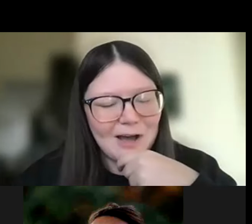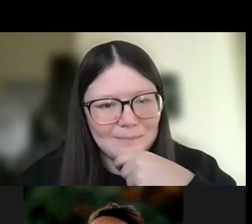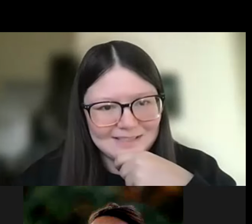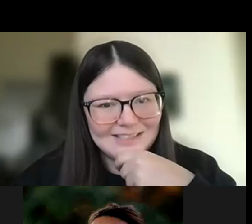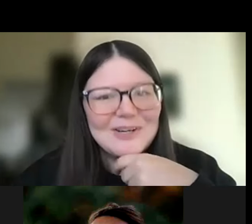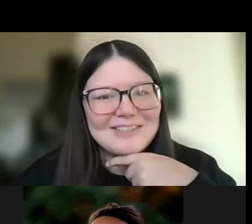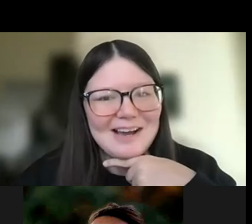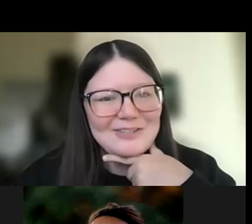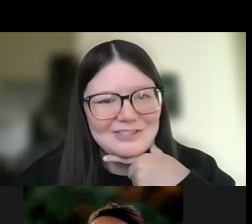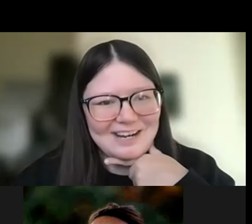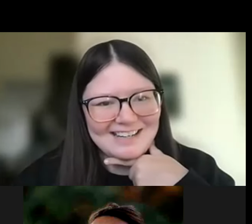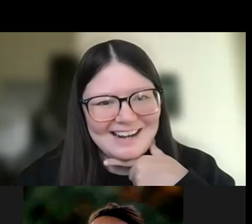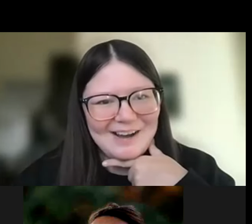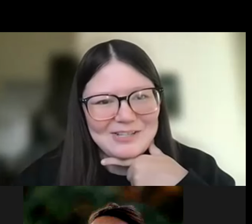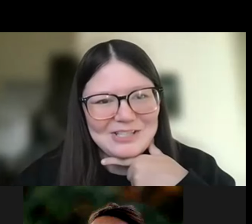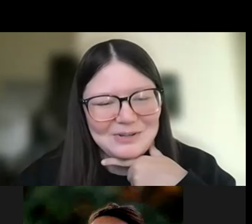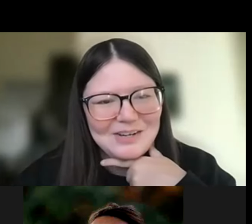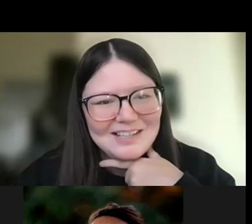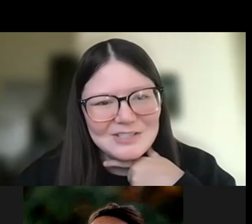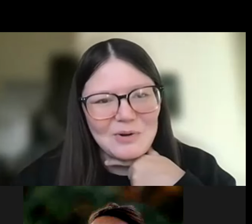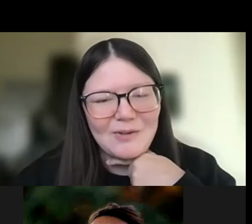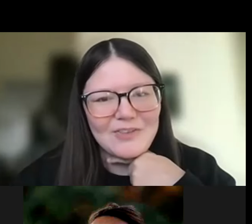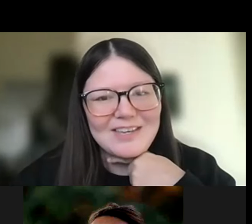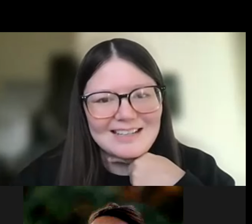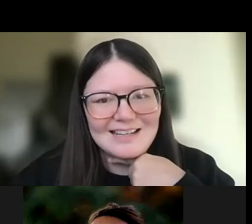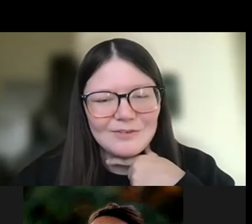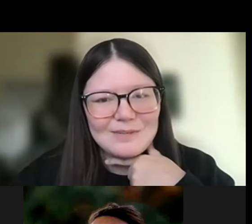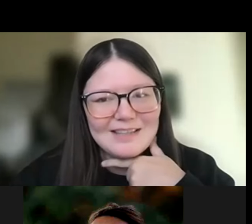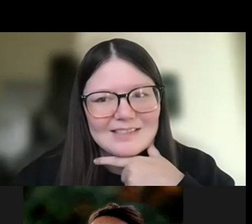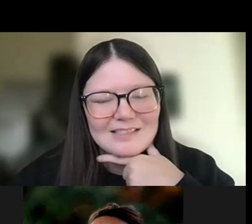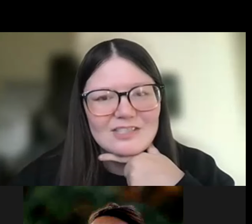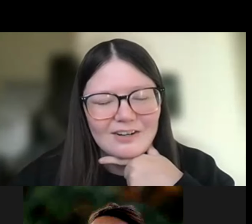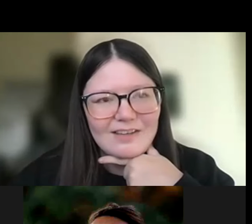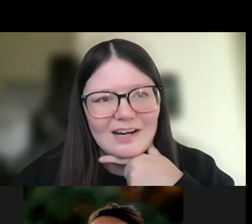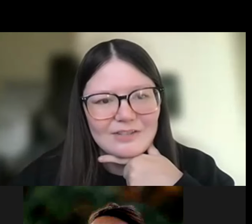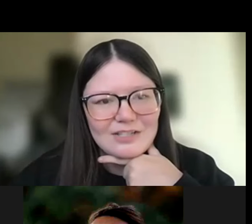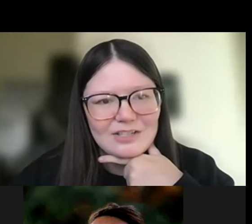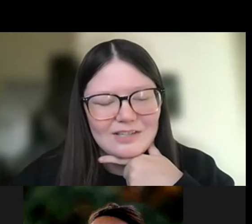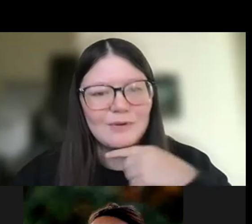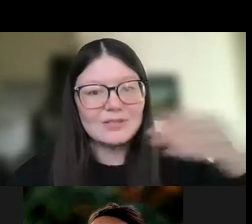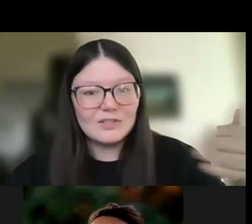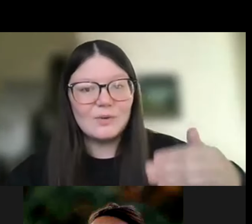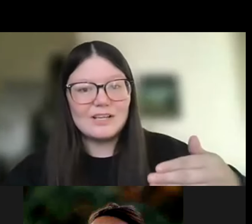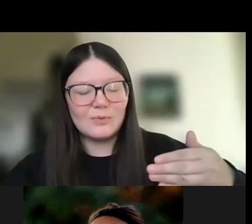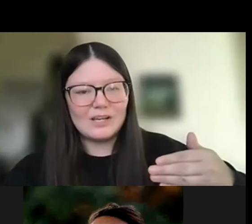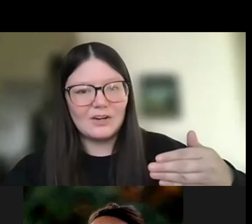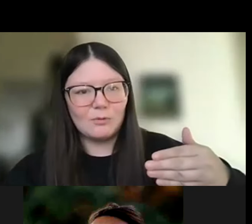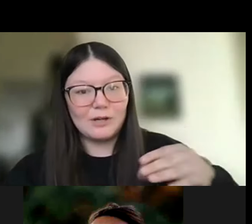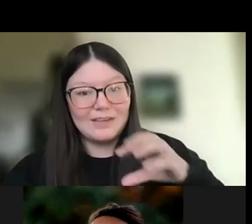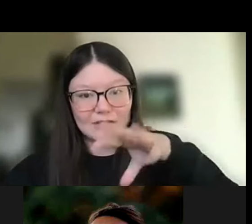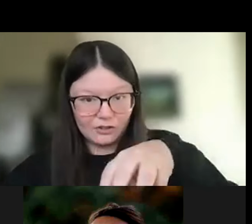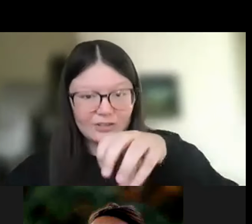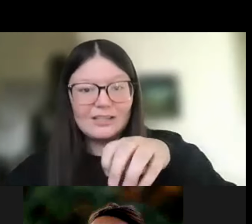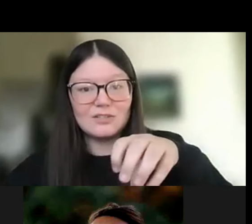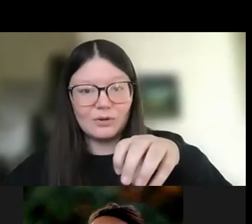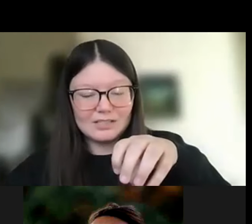are now competent. You guys are now trained on how to do all the things. And for me, like, this is just starting that conversation and thinking about those little ways that we can incorporate